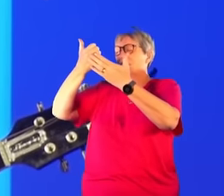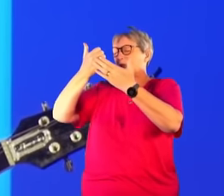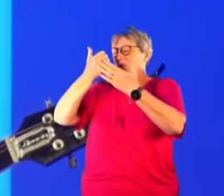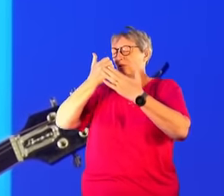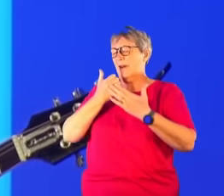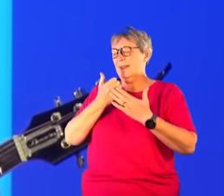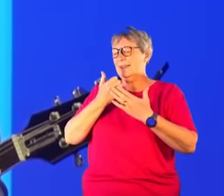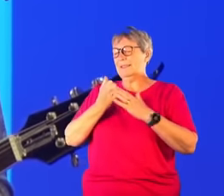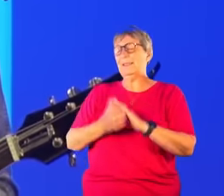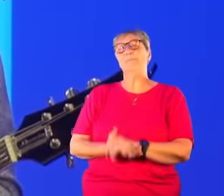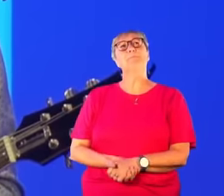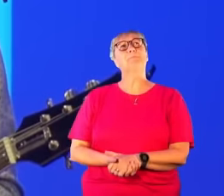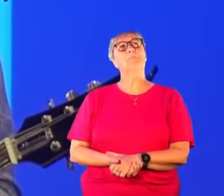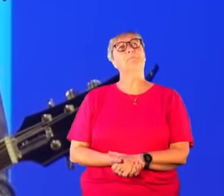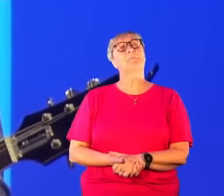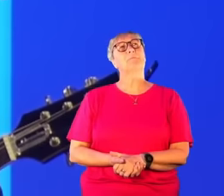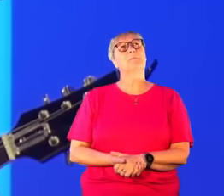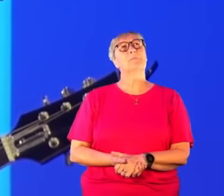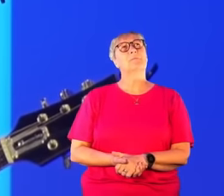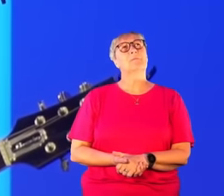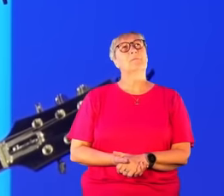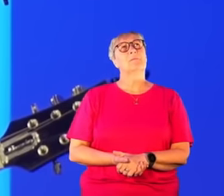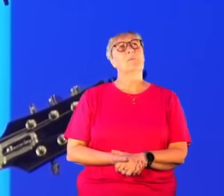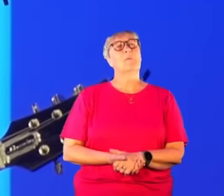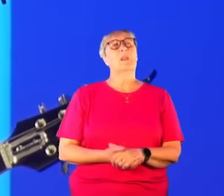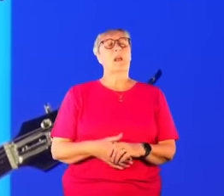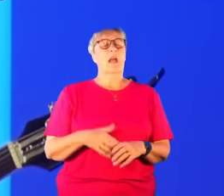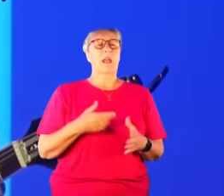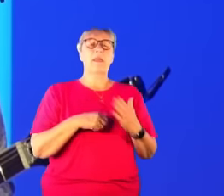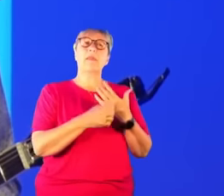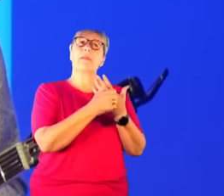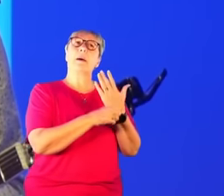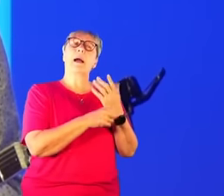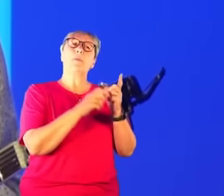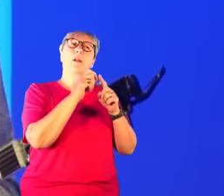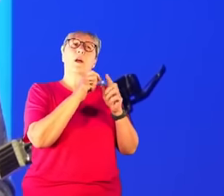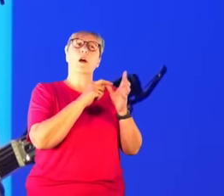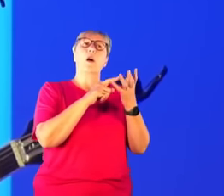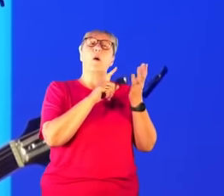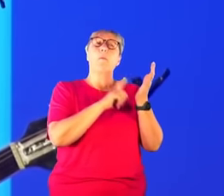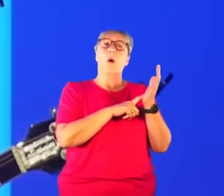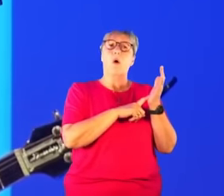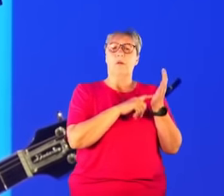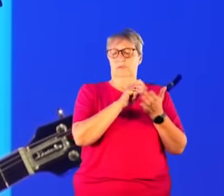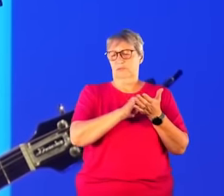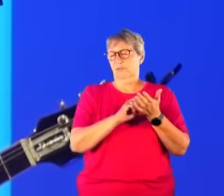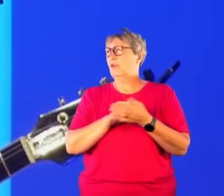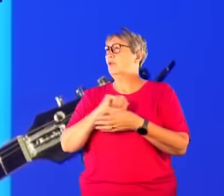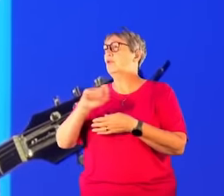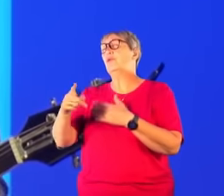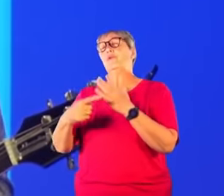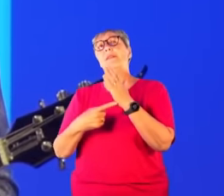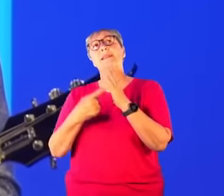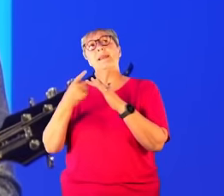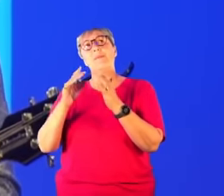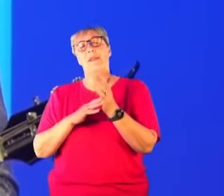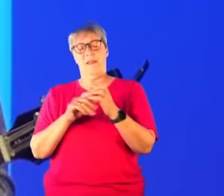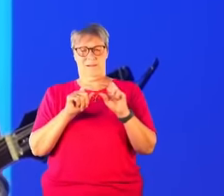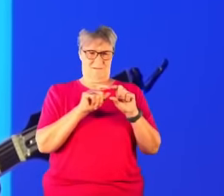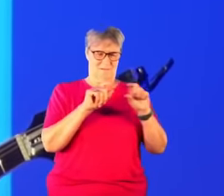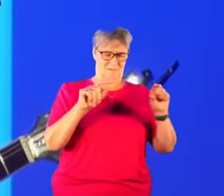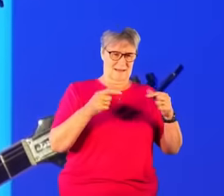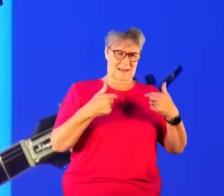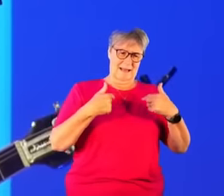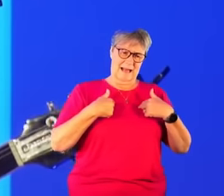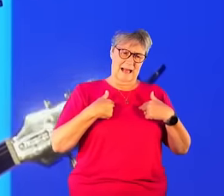when I saw that line that Paul wrote to Timothy, I am the worst of sinners. Whenever I saw that, I